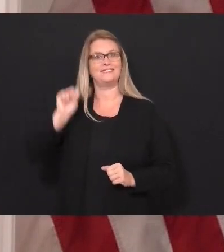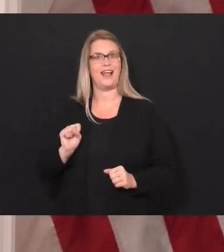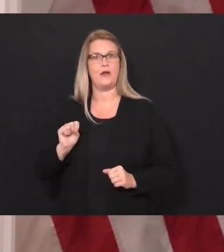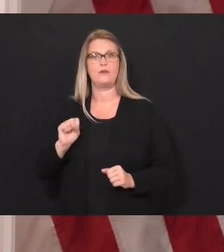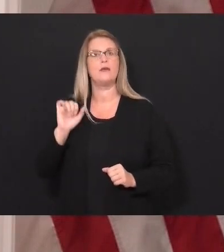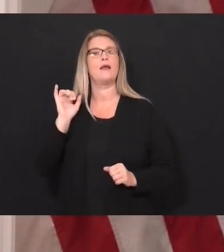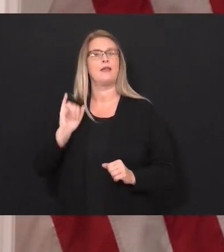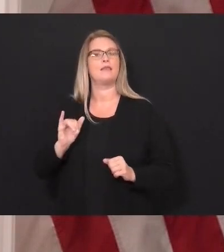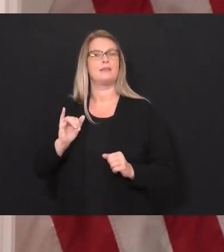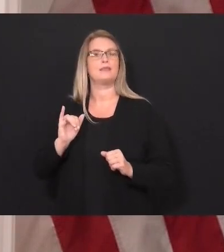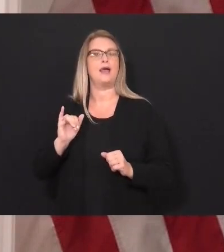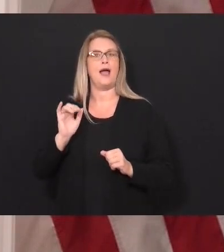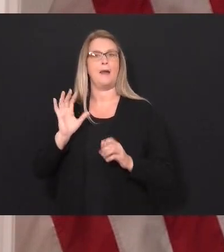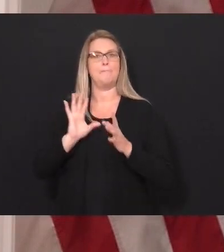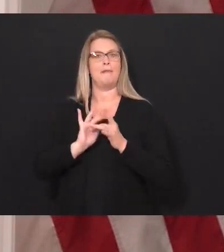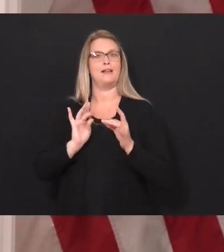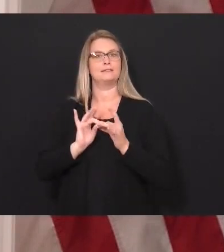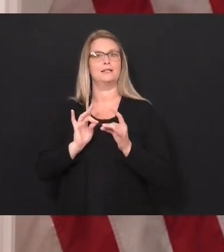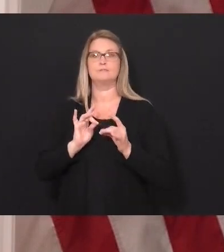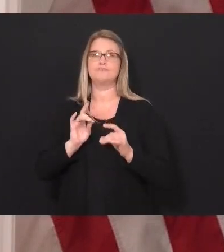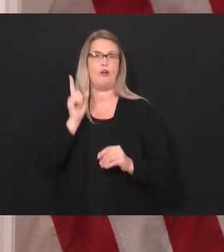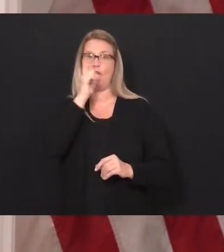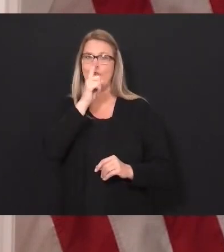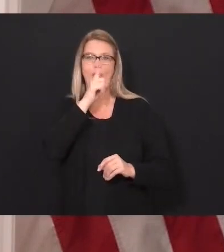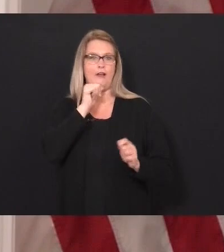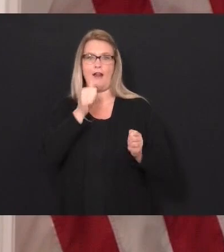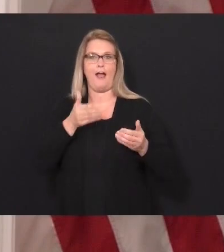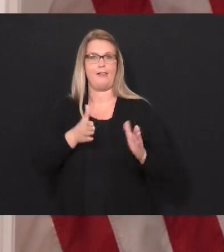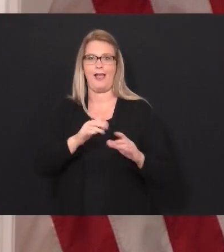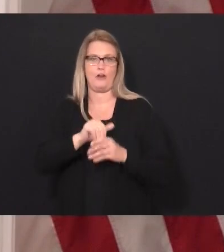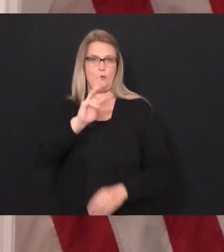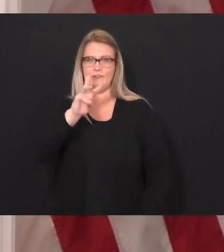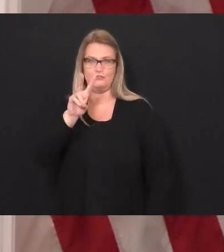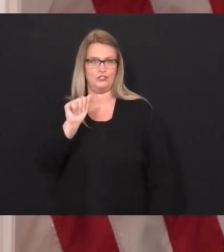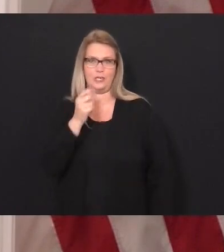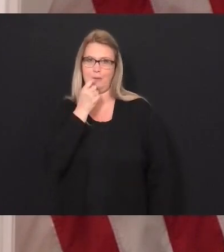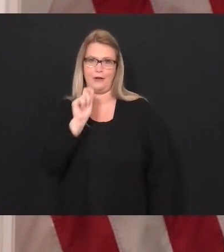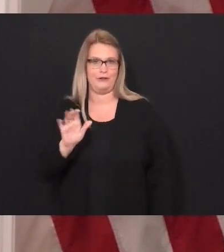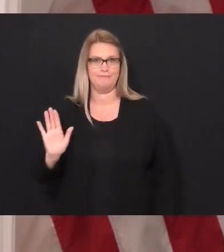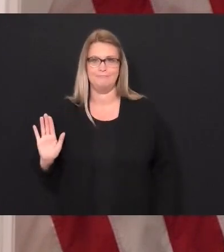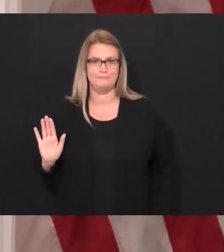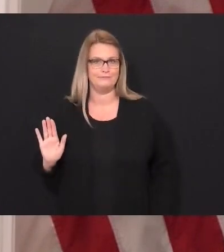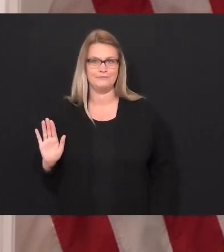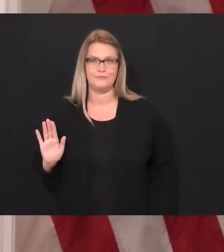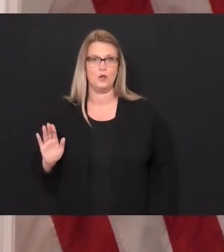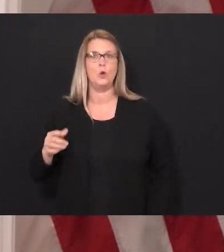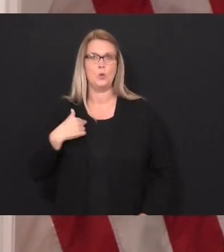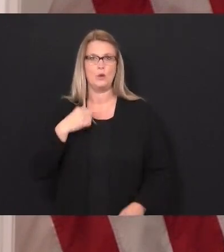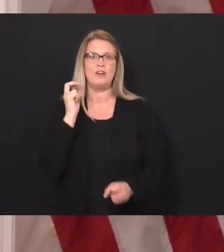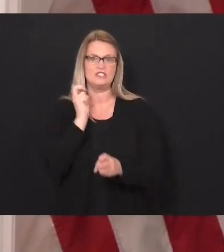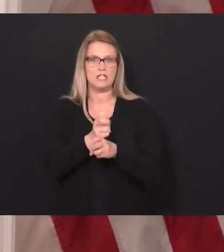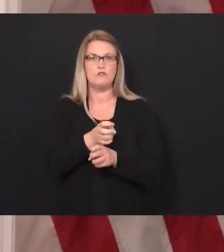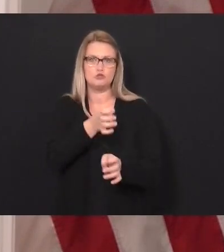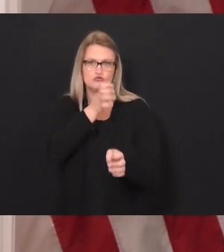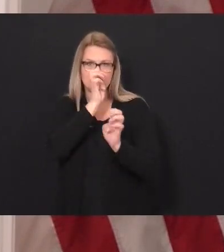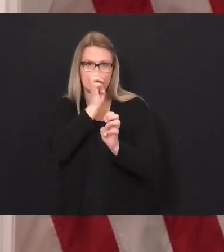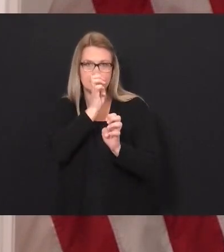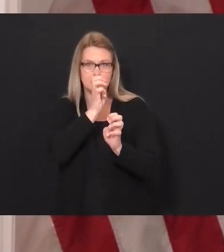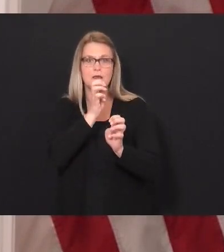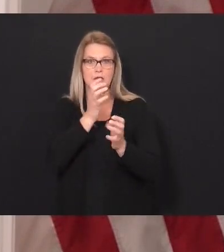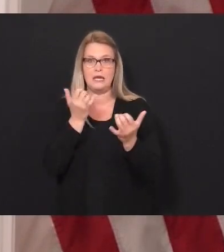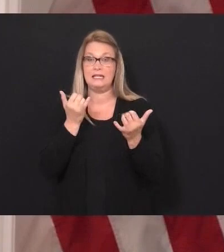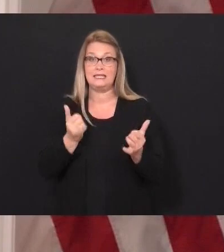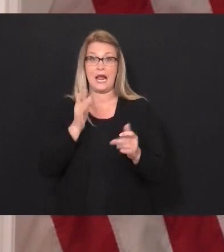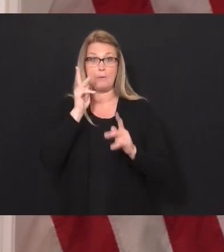that fraud is not going to be allowed in West Virginia. We're going to have a very tough enforcement regime, not only on price